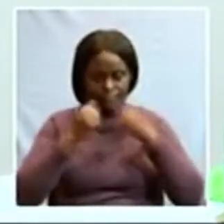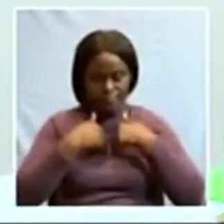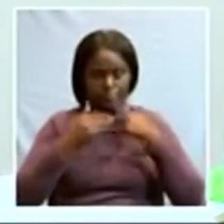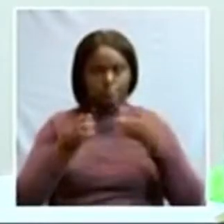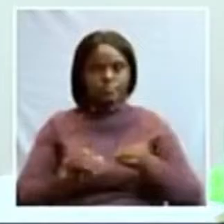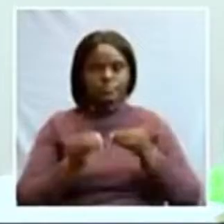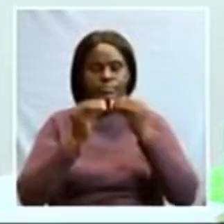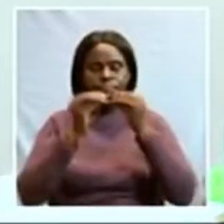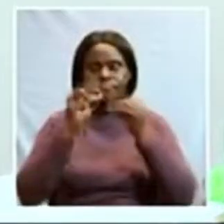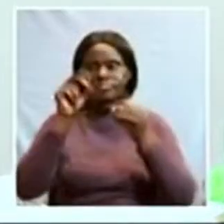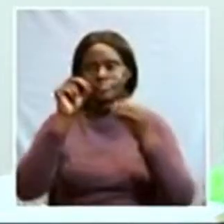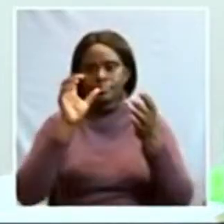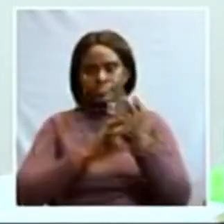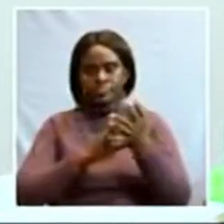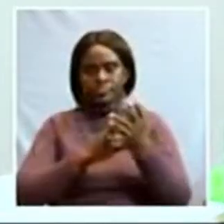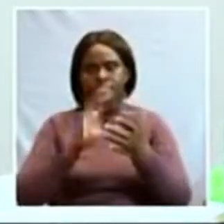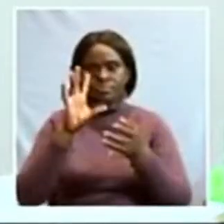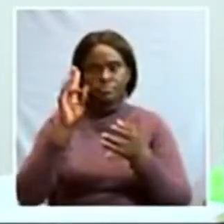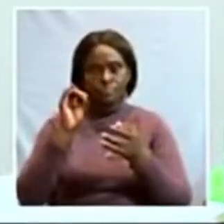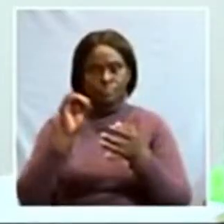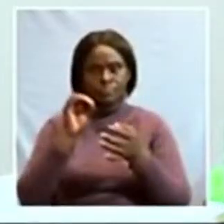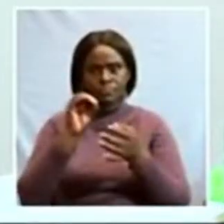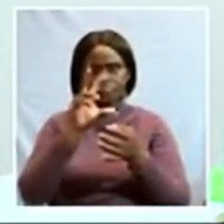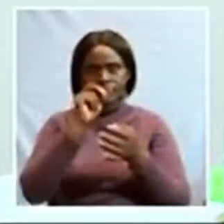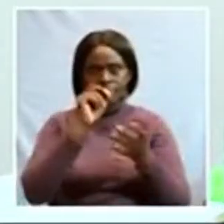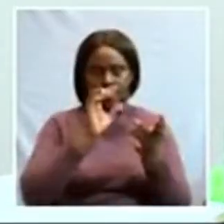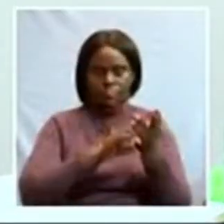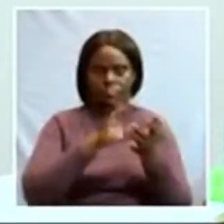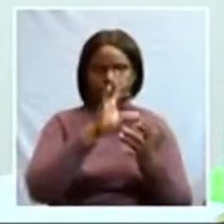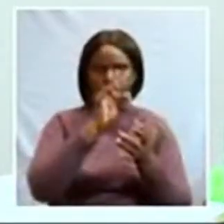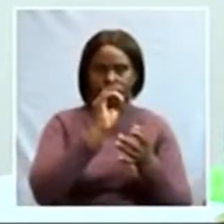of 30,770?